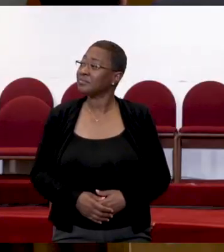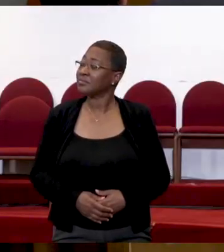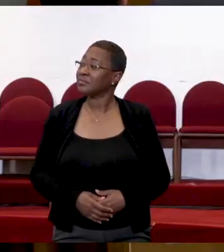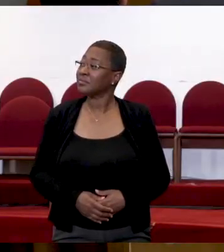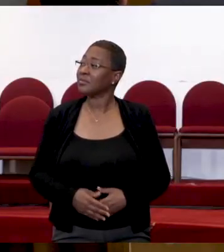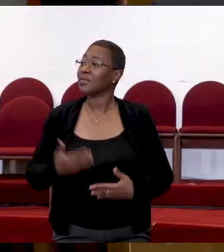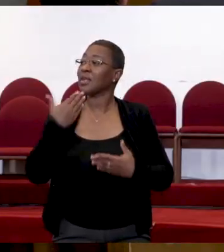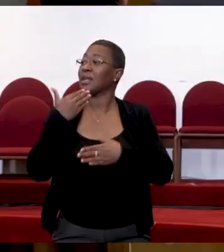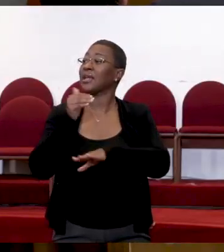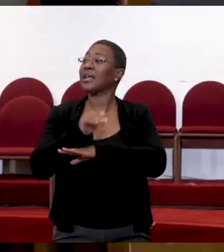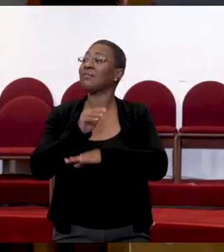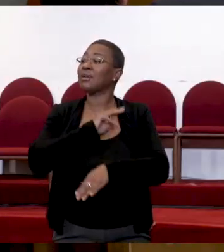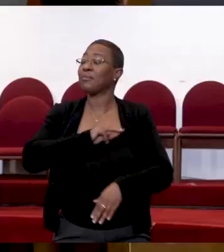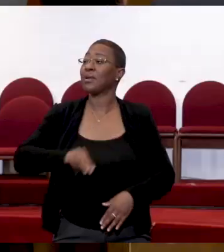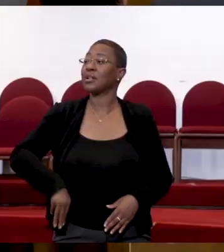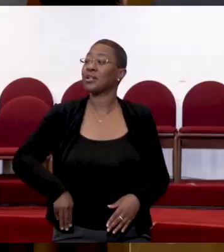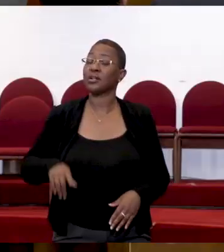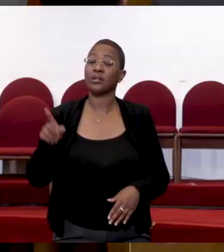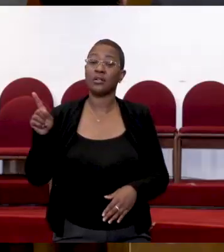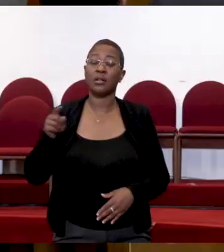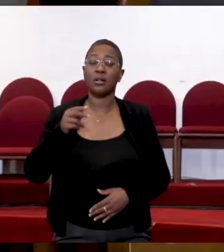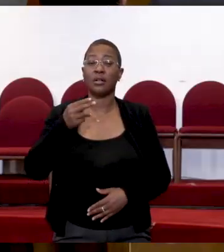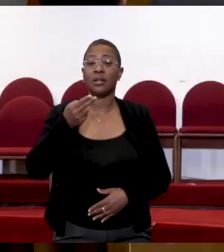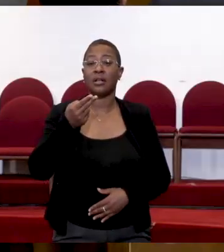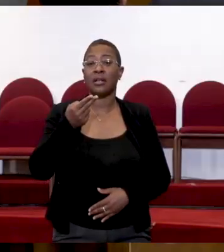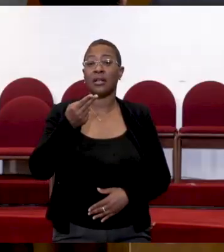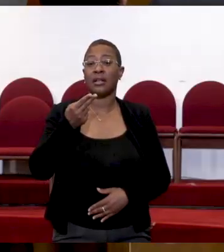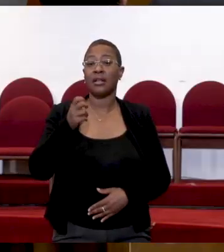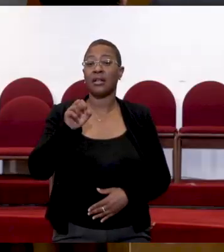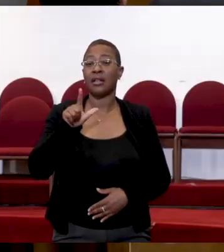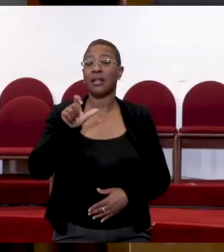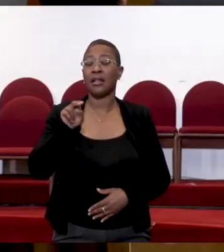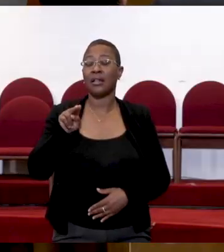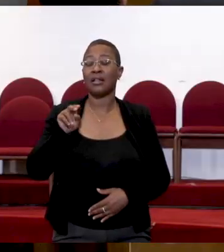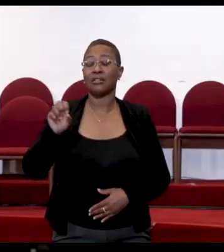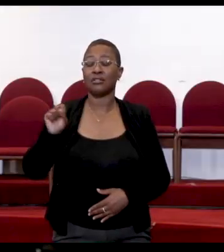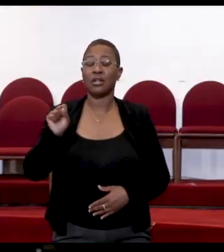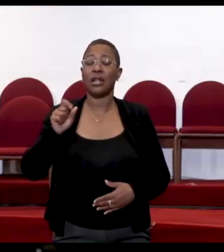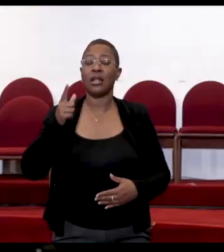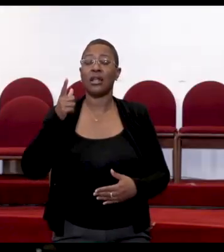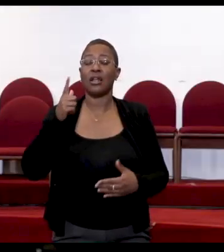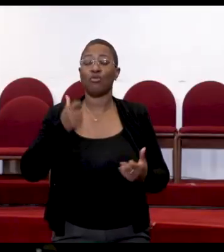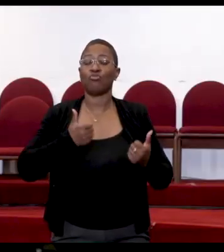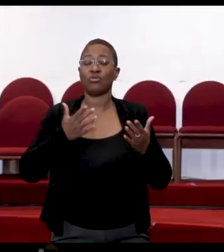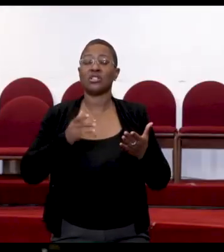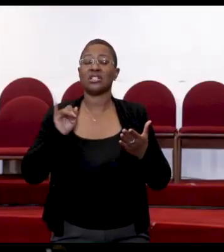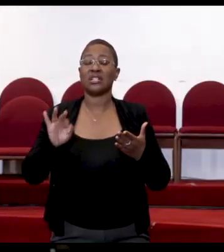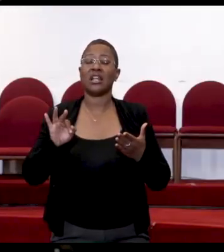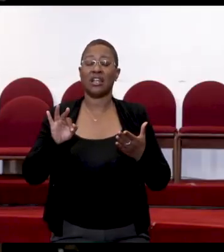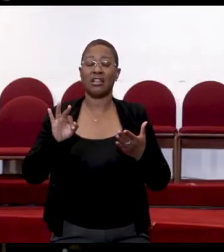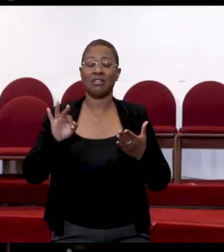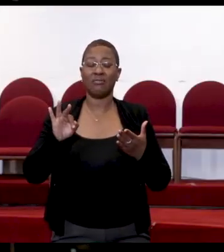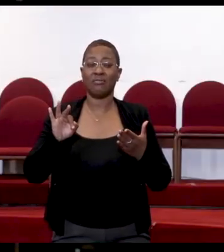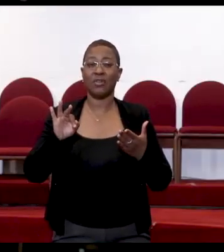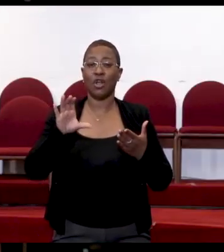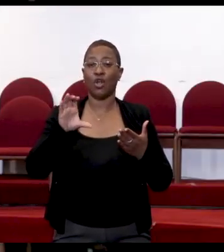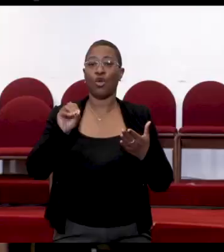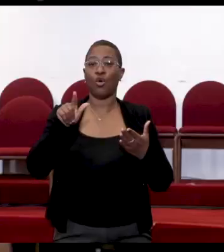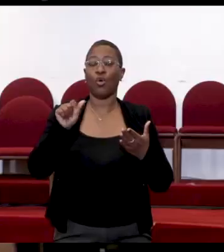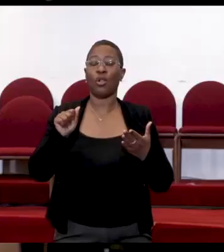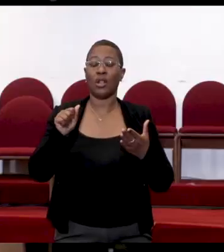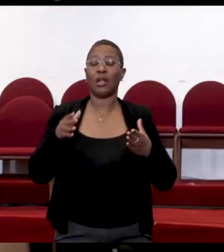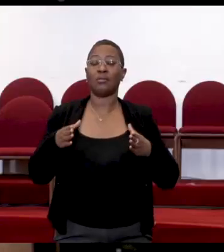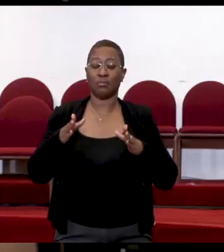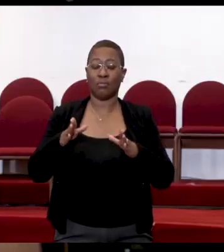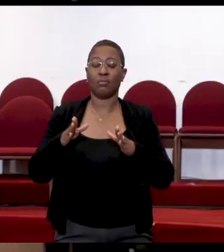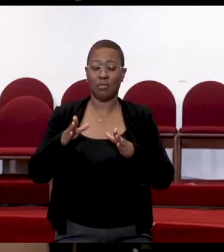Good evening, Mayor. My name is Helen Starks. I'm a resident of Arcola Street and the president of Arcola Block Club, which I've been